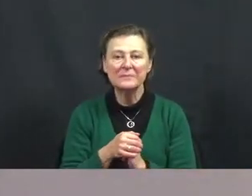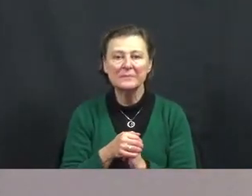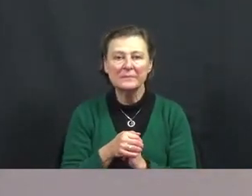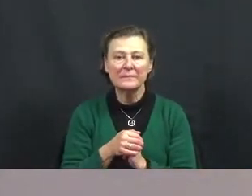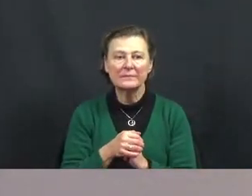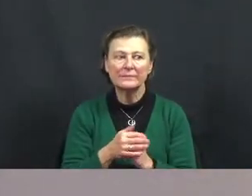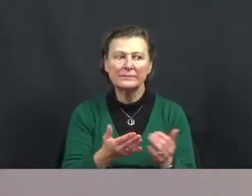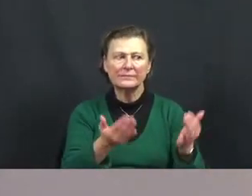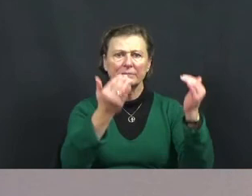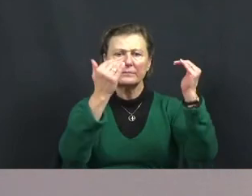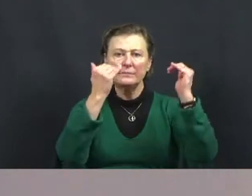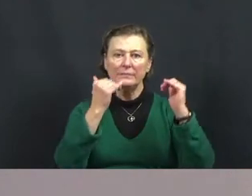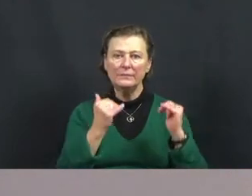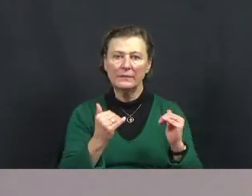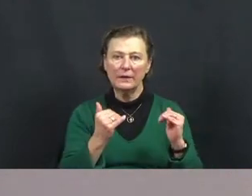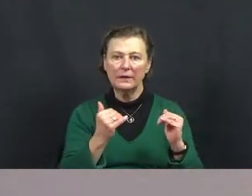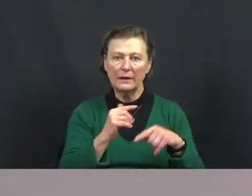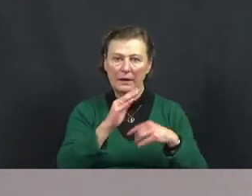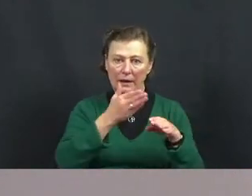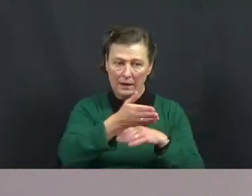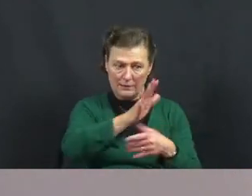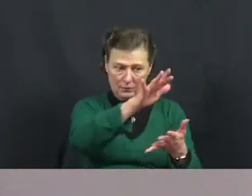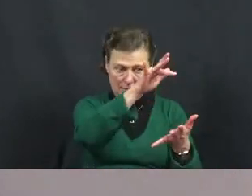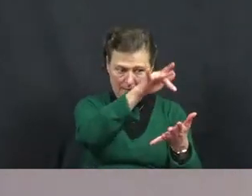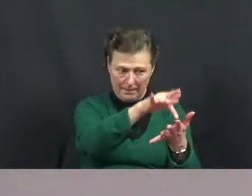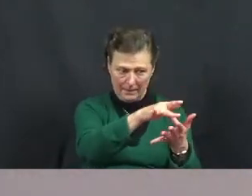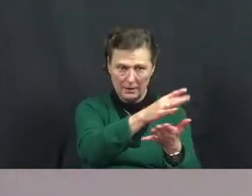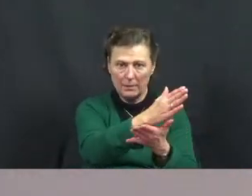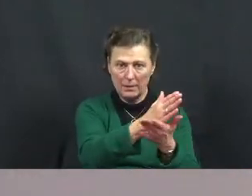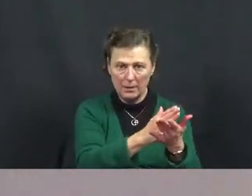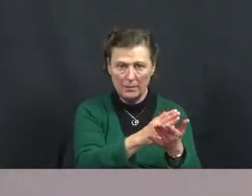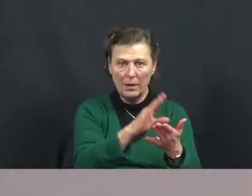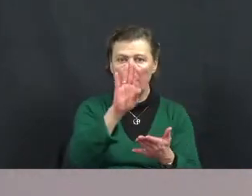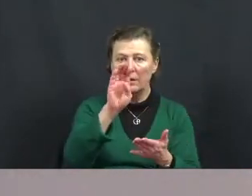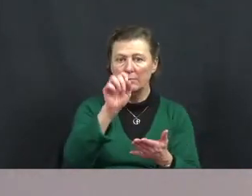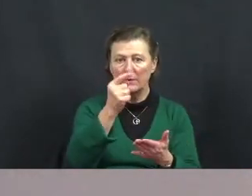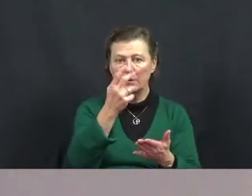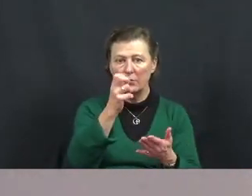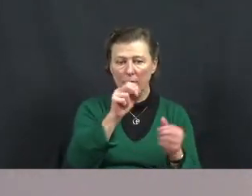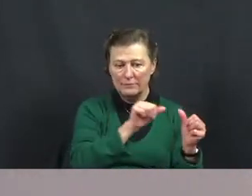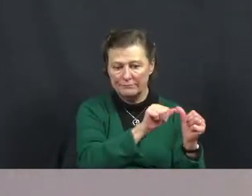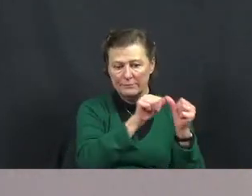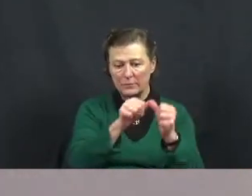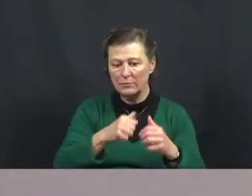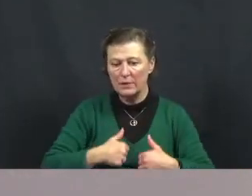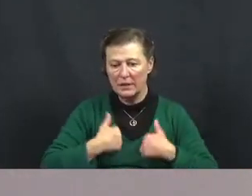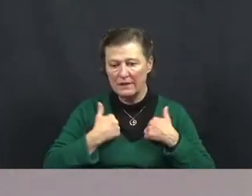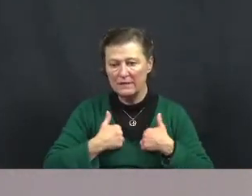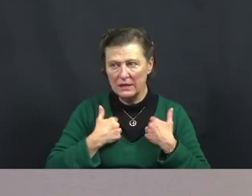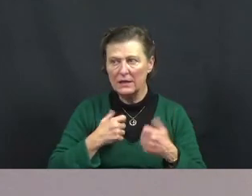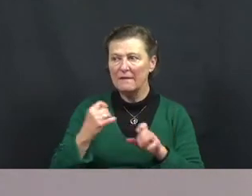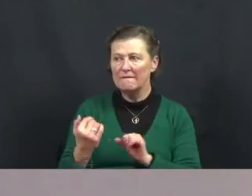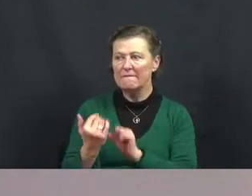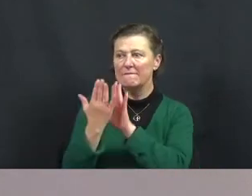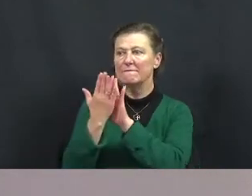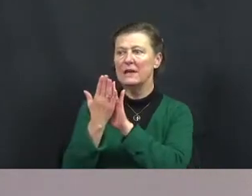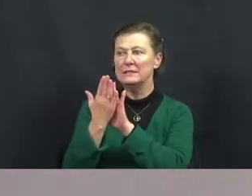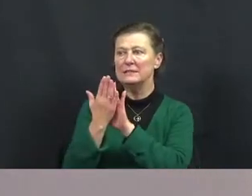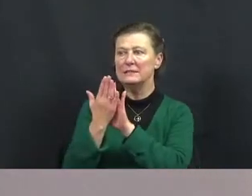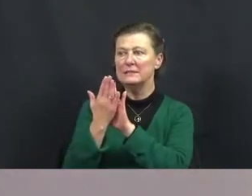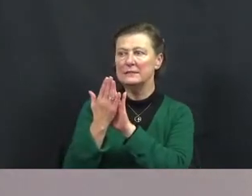But then after the middle period, as Beethoven's life wore on, he had to face the prospect of